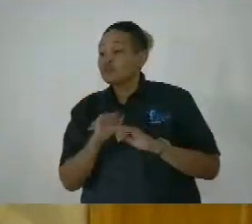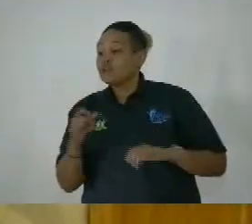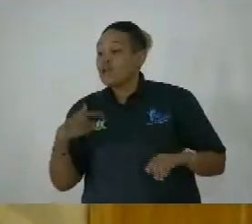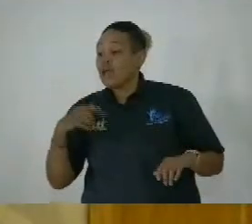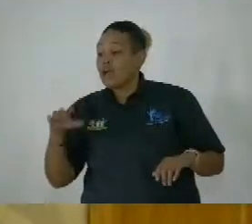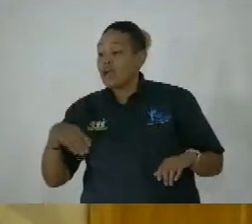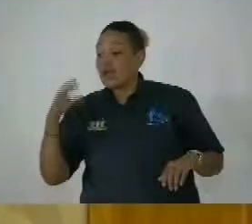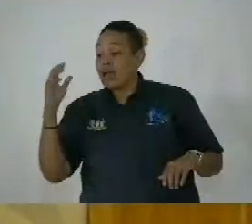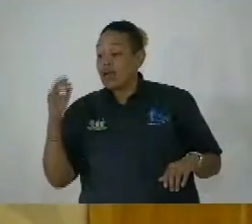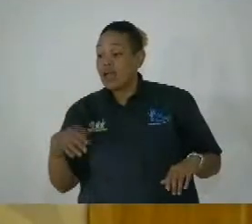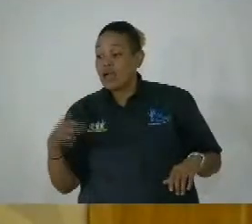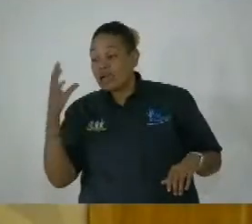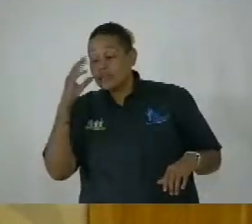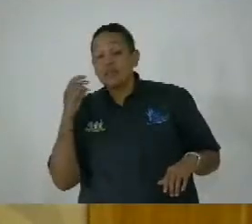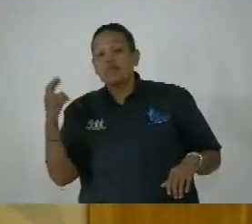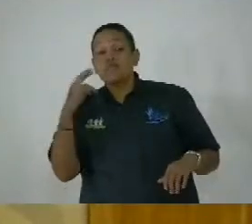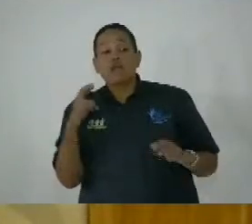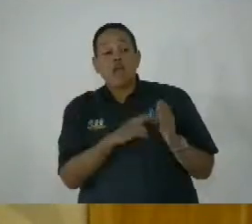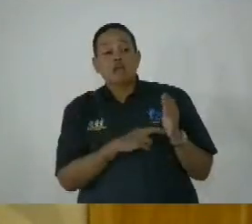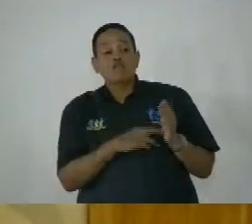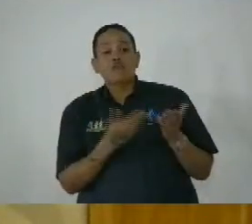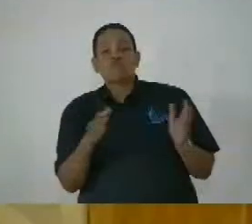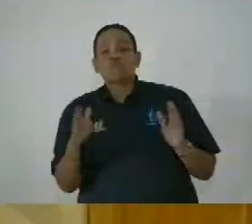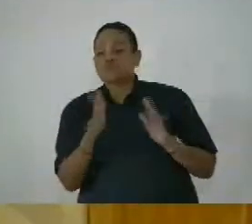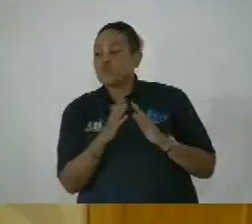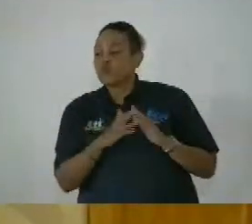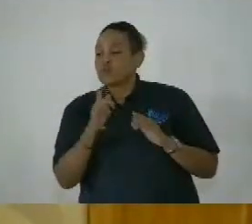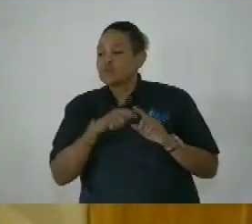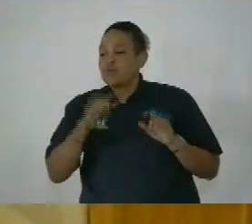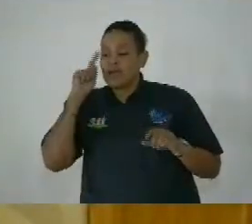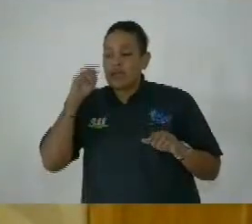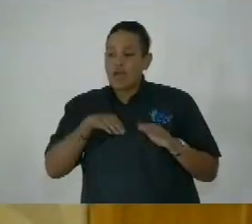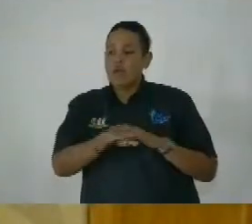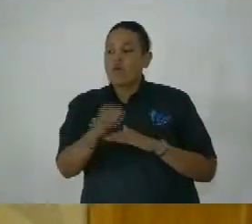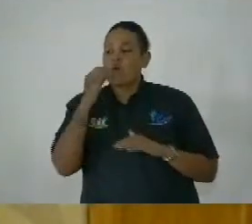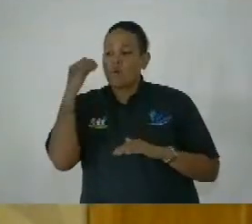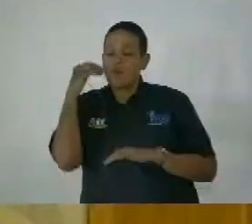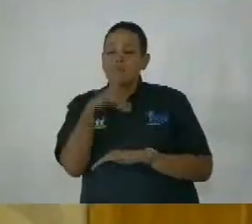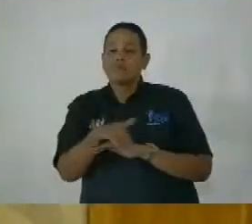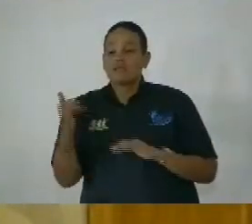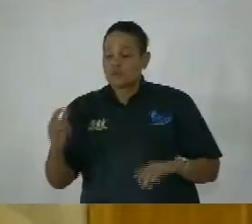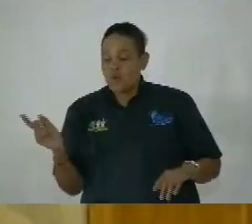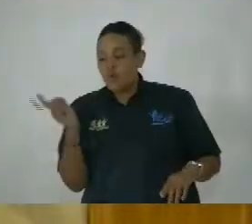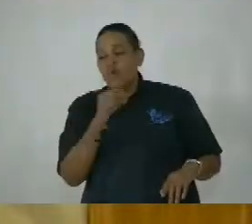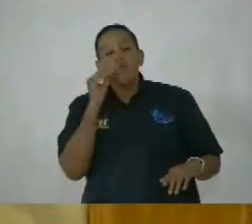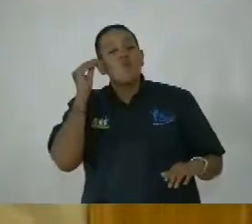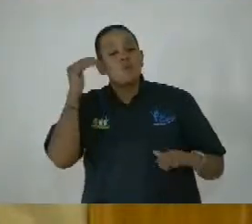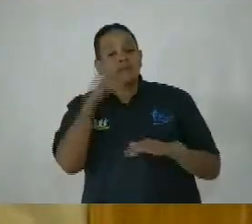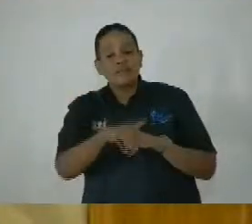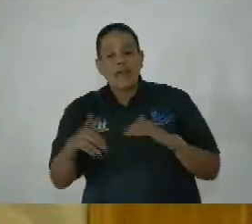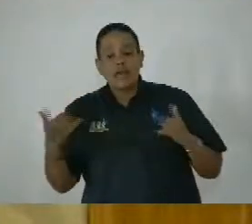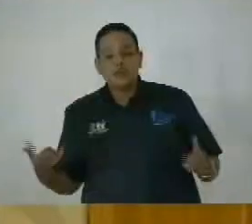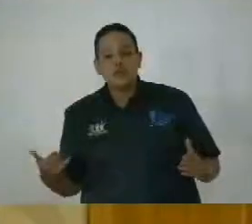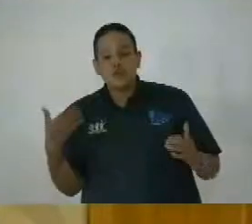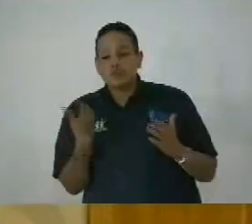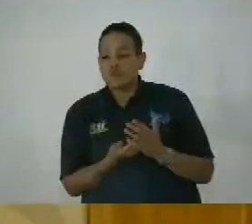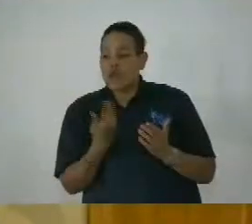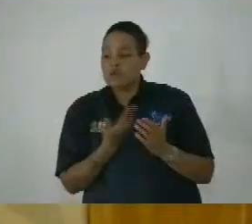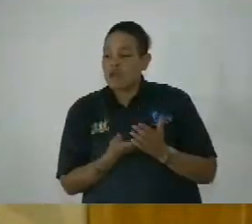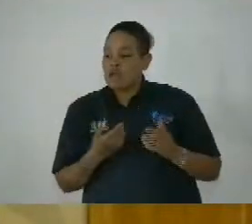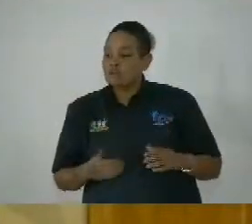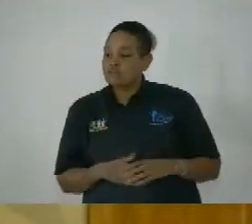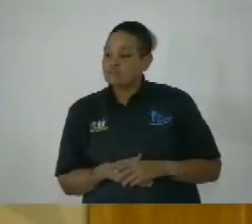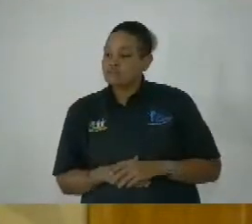with a friend, or rent a room somewhere downtown because they couldn't come home at night. They are coming home now. One of your supervisors, Mr.